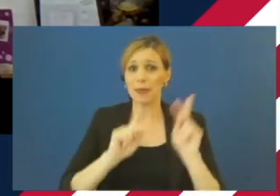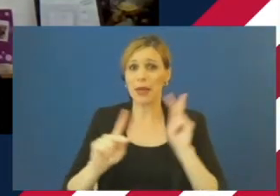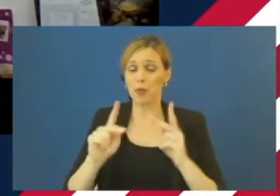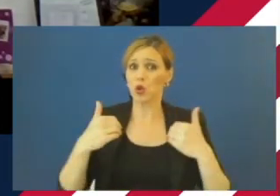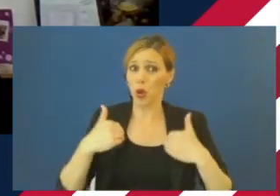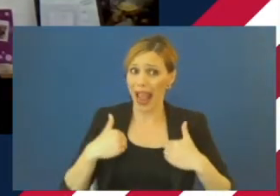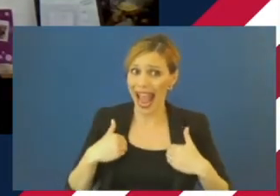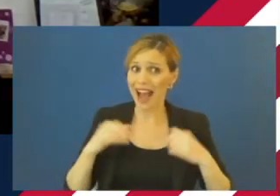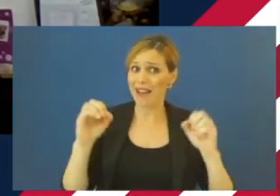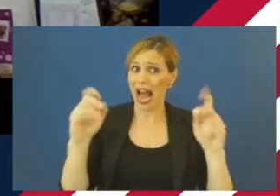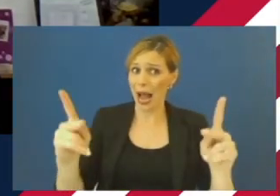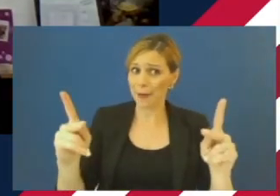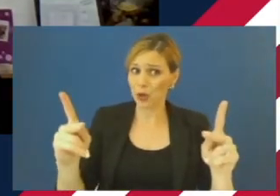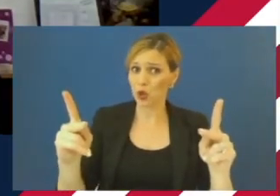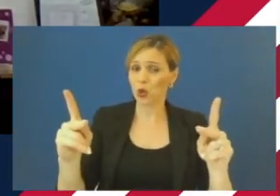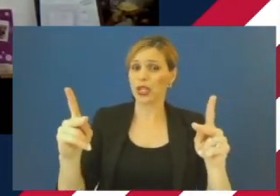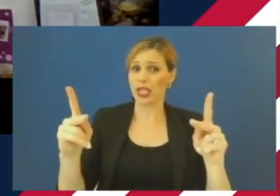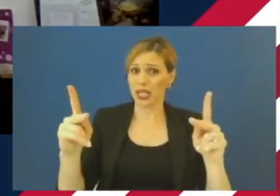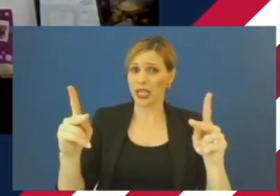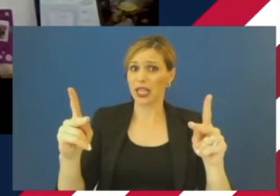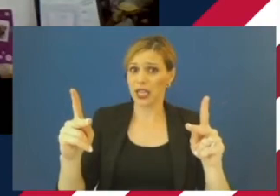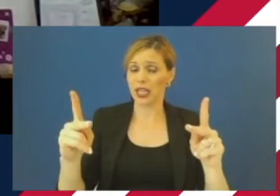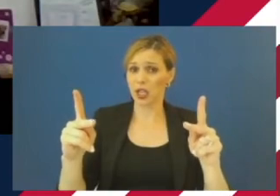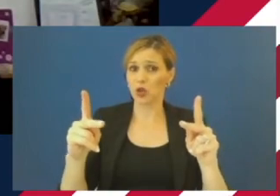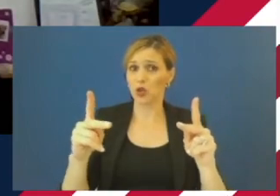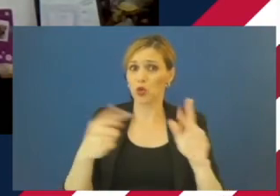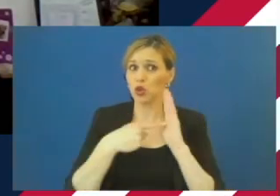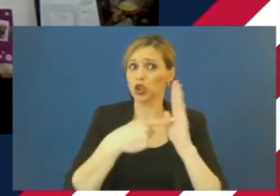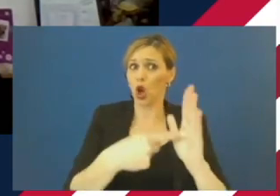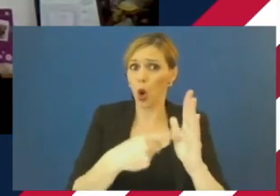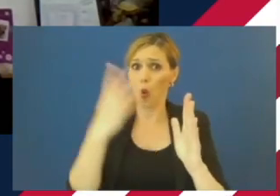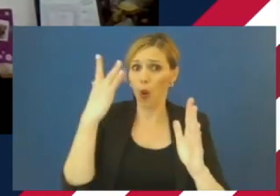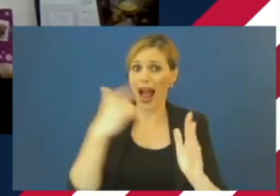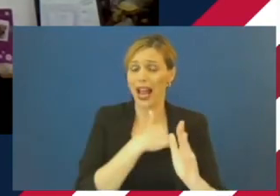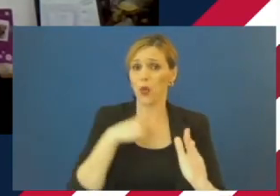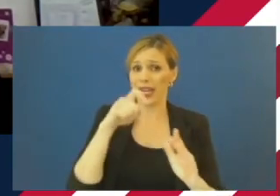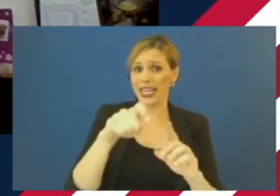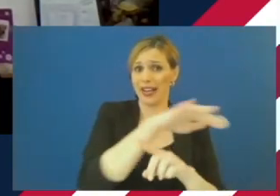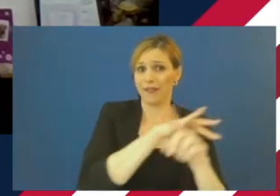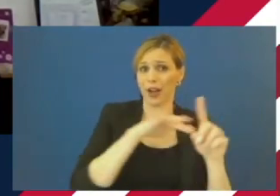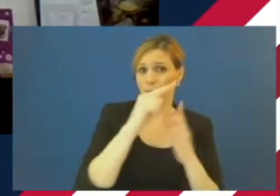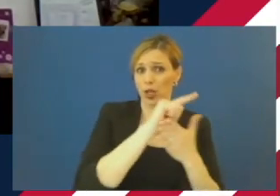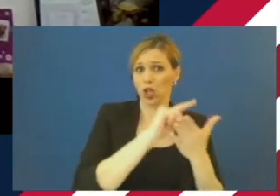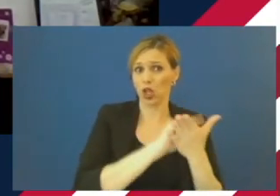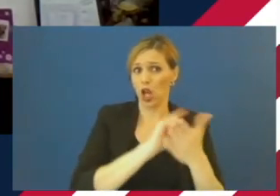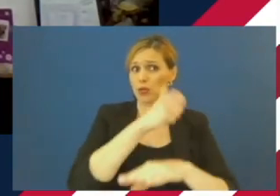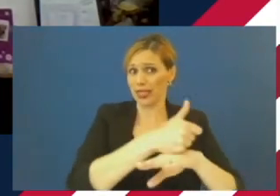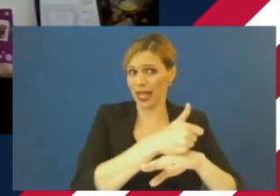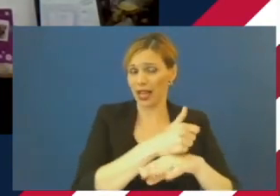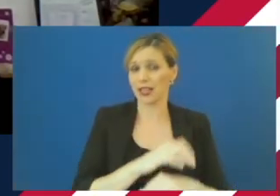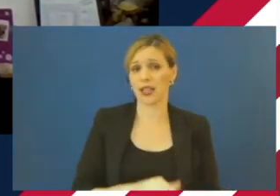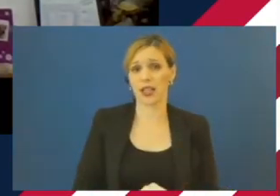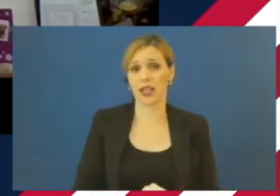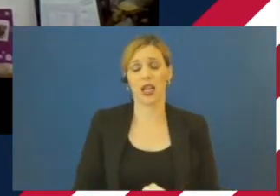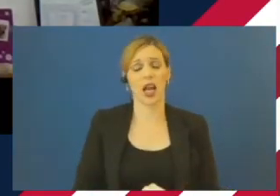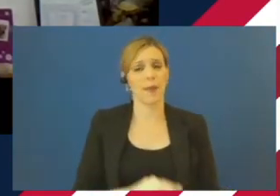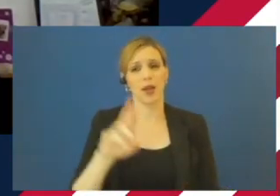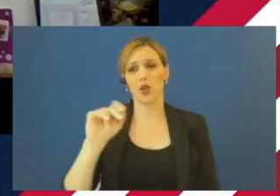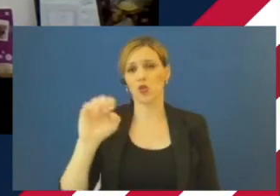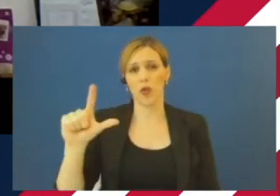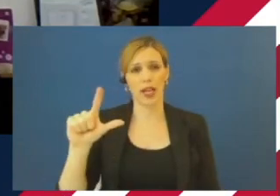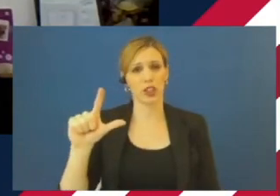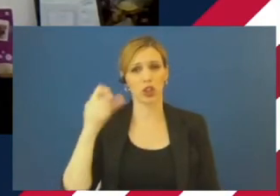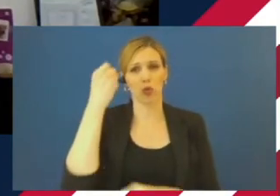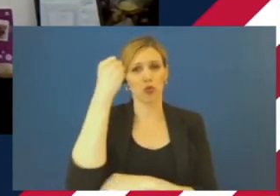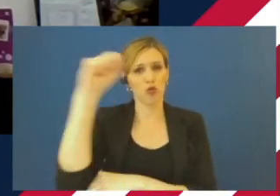they're using the pandemic, they're using the racial injustice that's taking place in the protests across this country as a